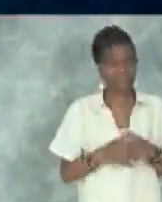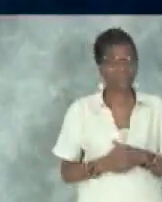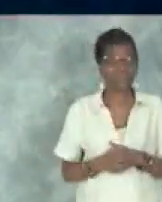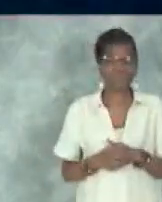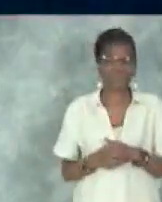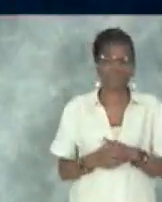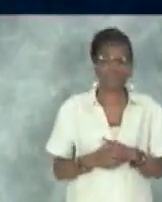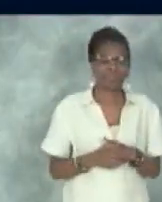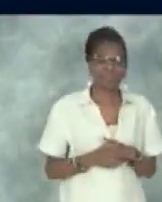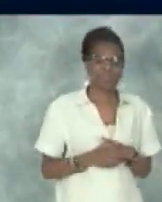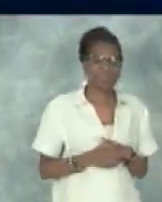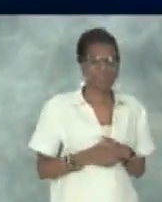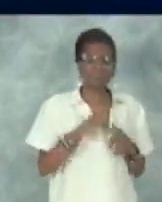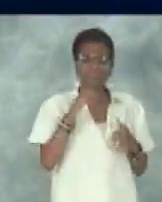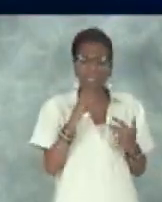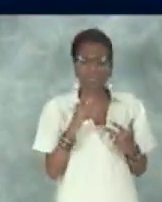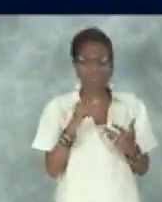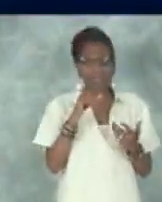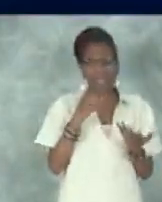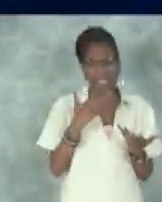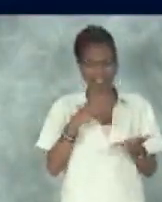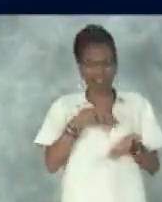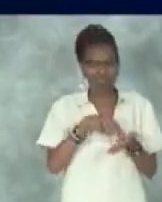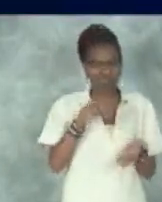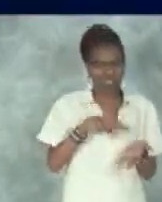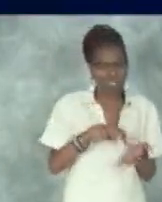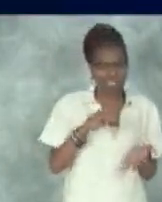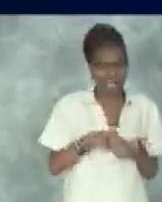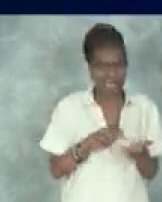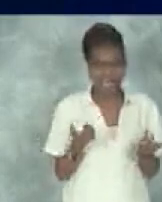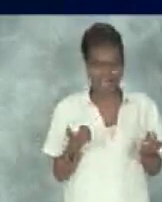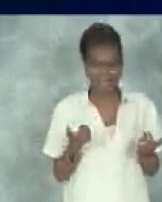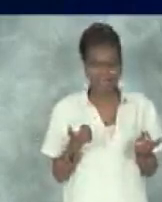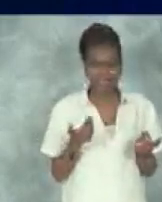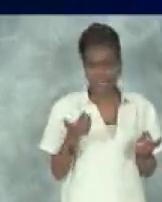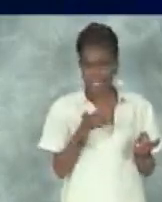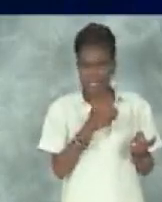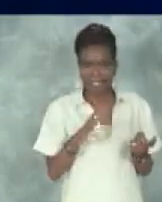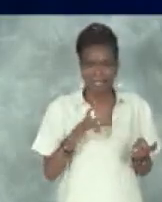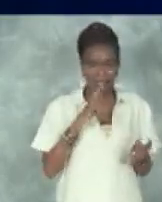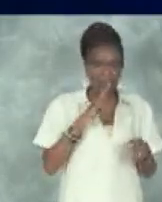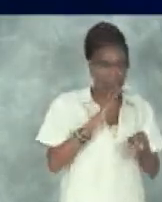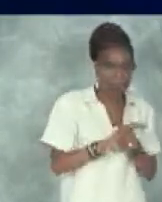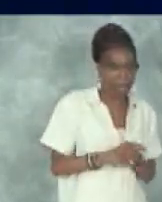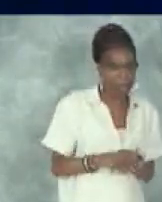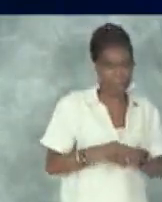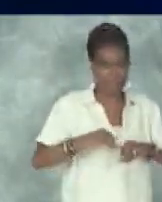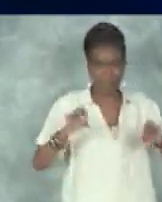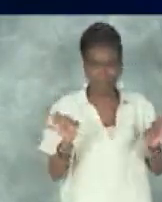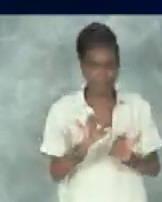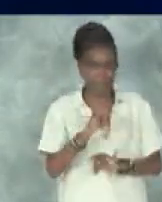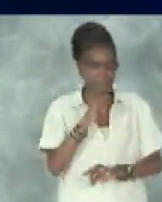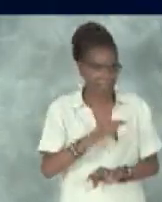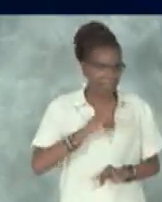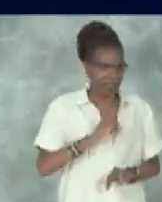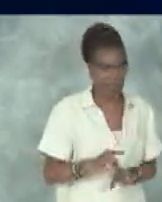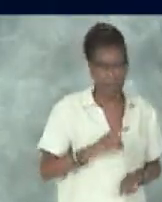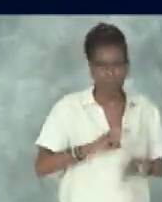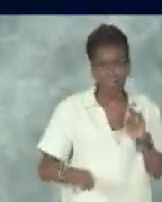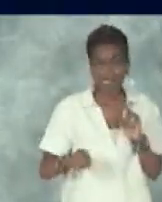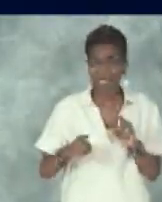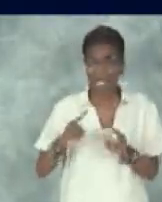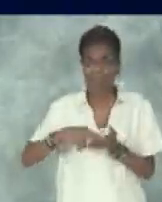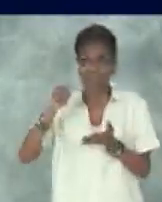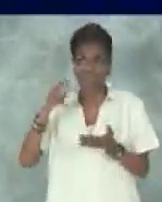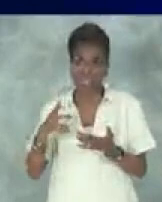You need to understand that I'm not shouting about just indiscriminate promises. I'm shouting about the